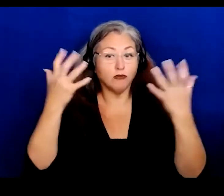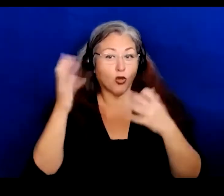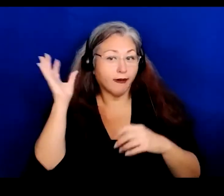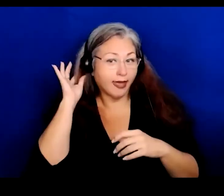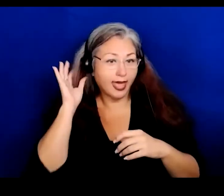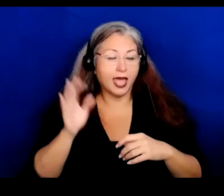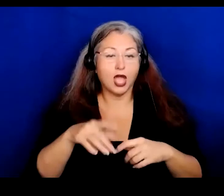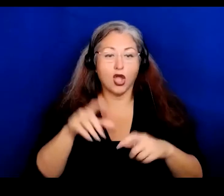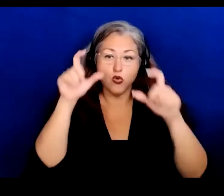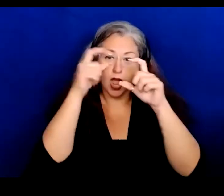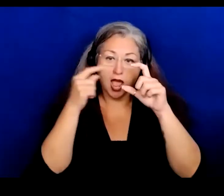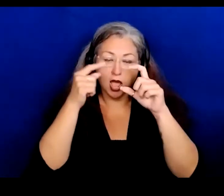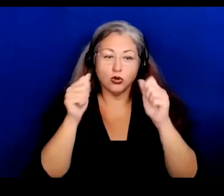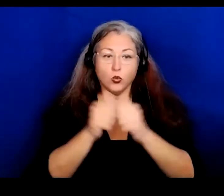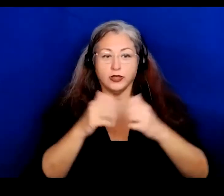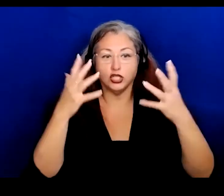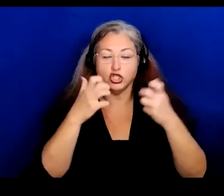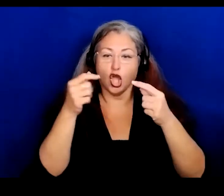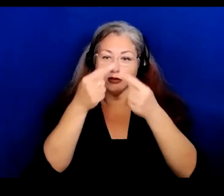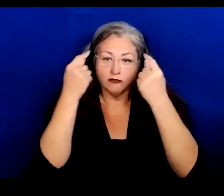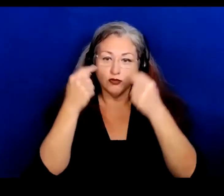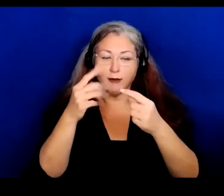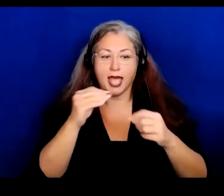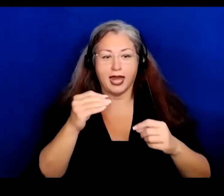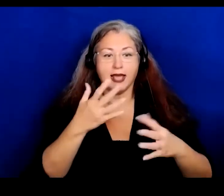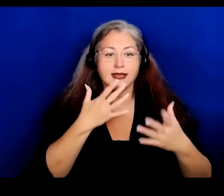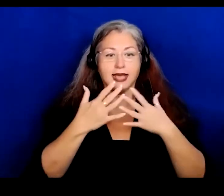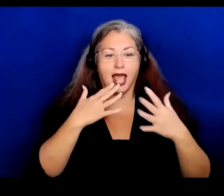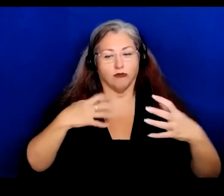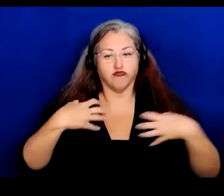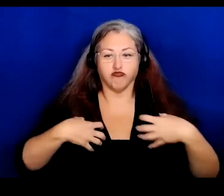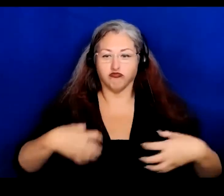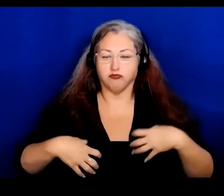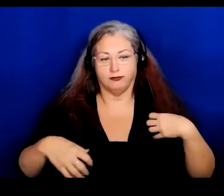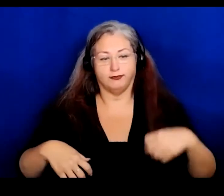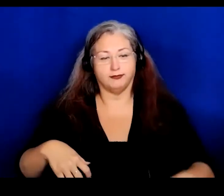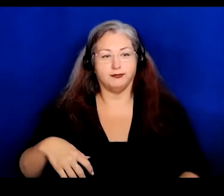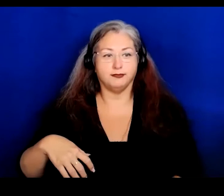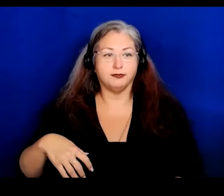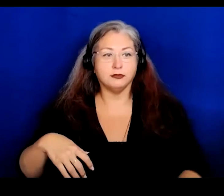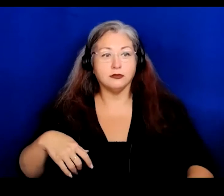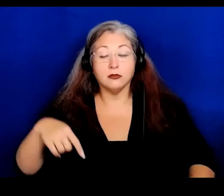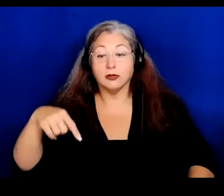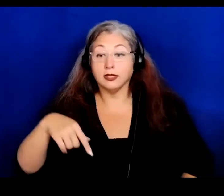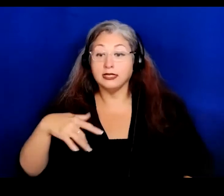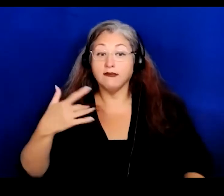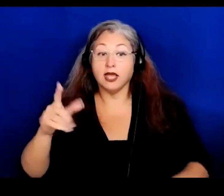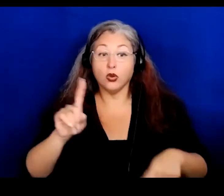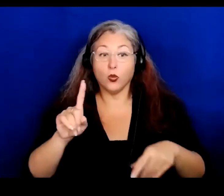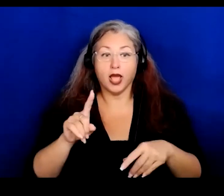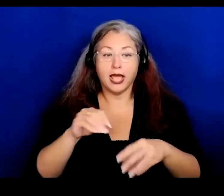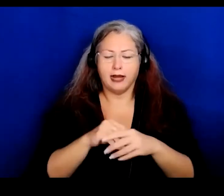hair, round glasses with dark frames, and I'm wearing a colorfully patterned shirt. This event is taking place